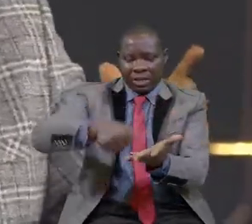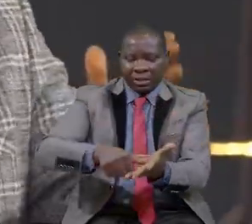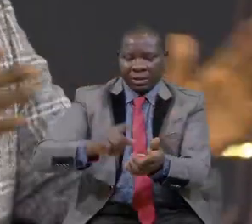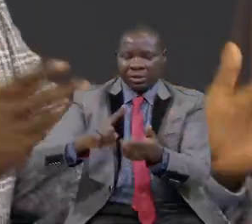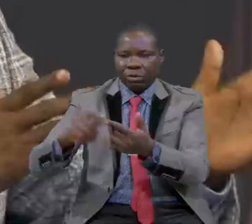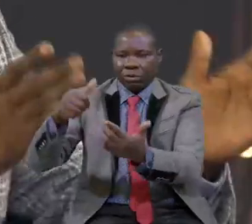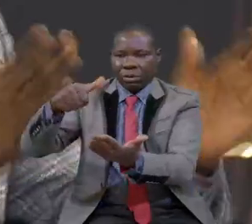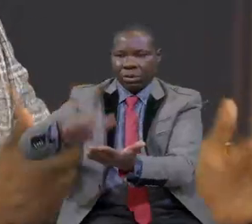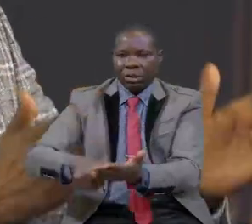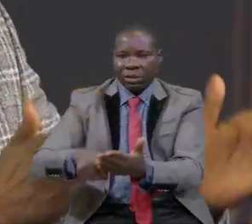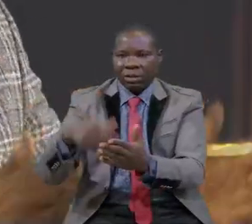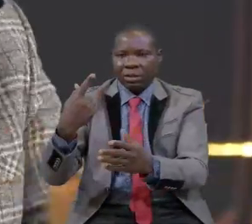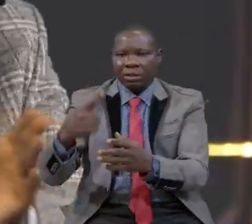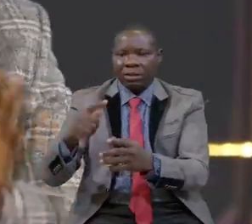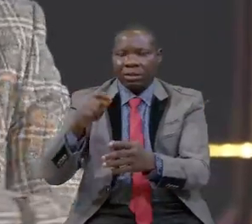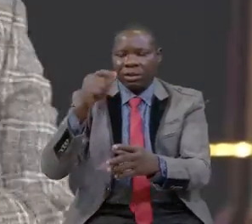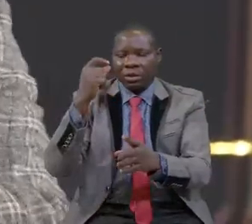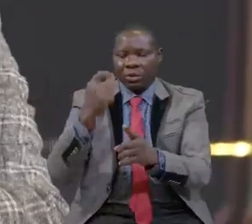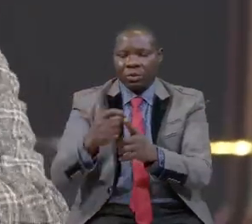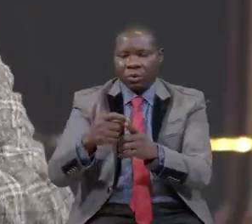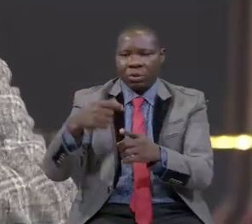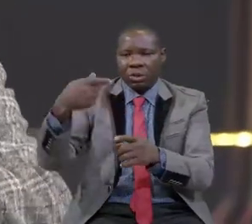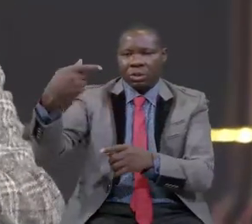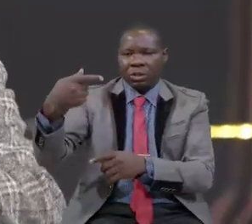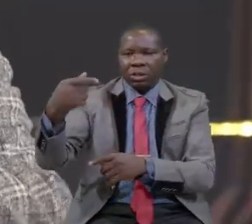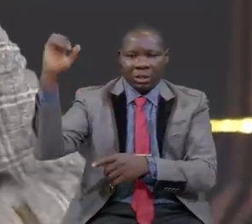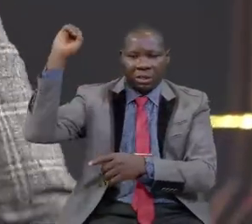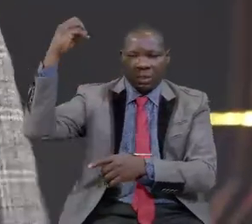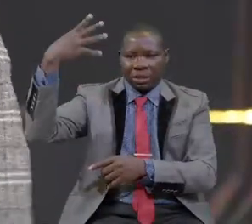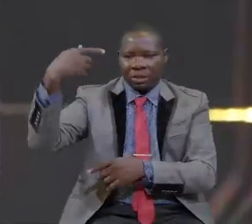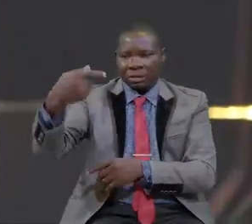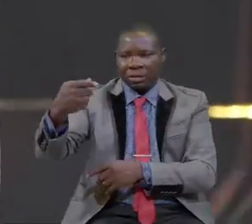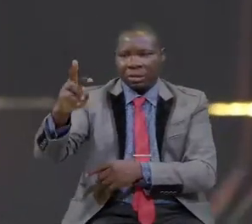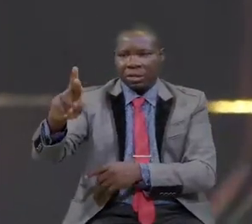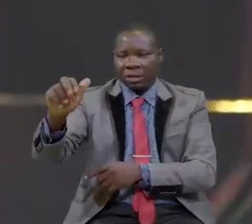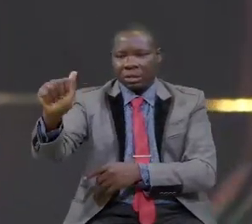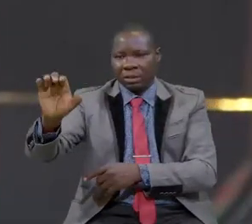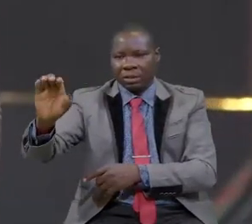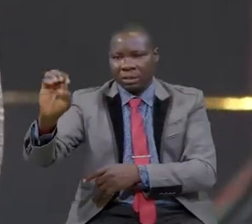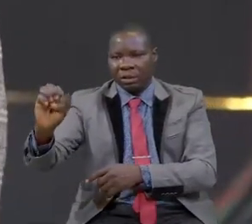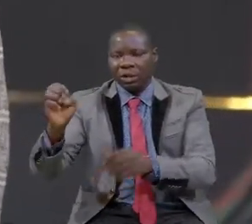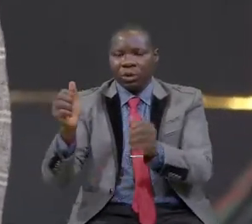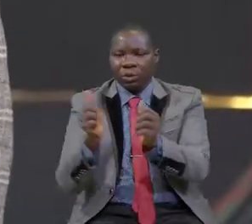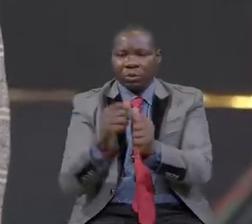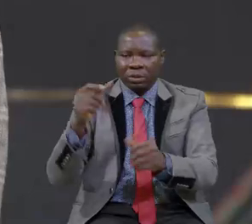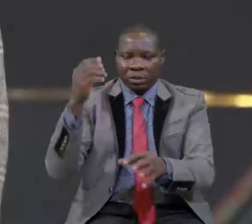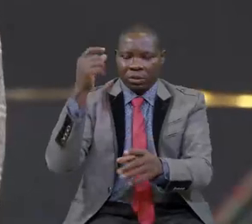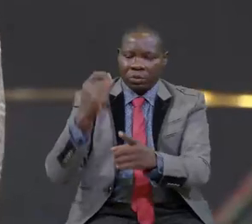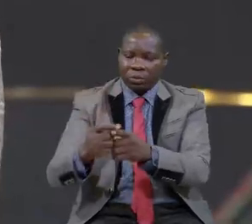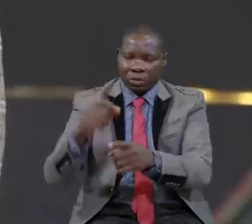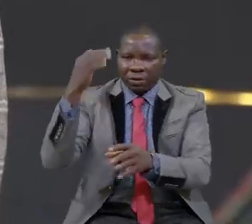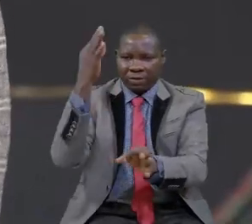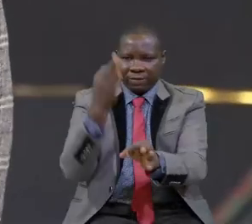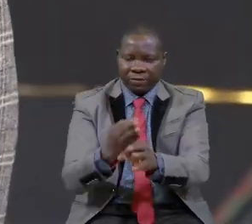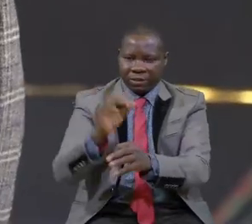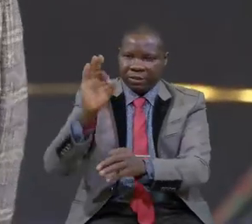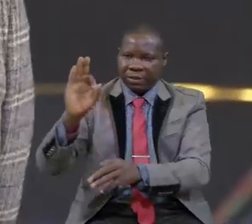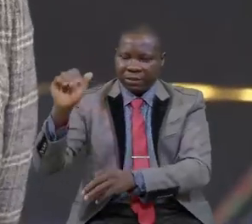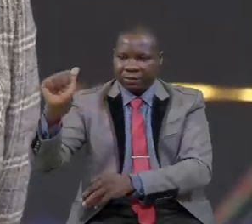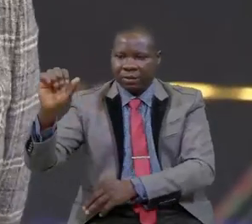the word grace with the word faith. And as you make the connection in your life, grace